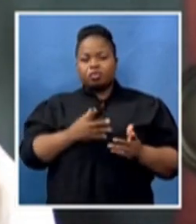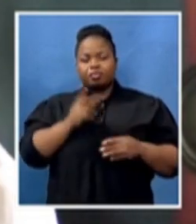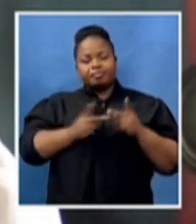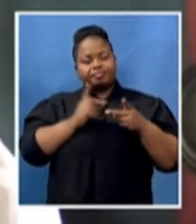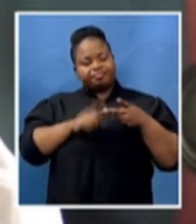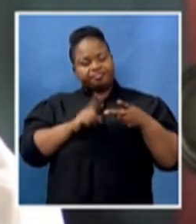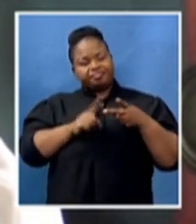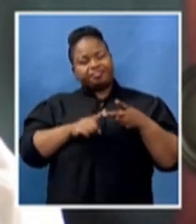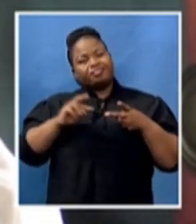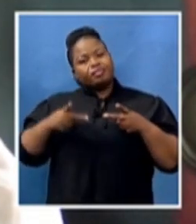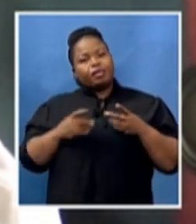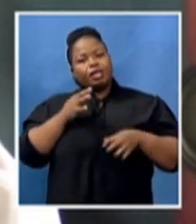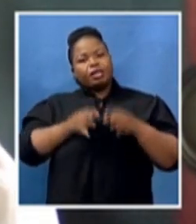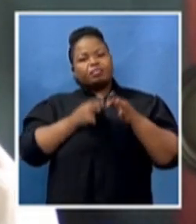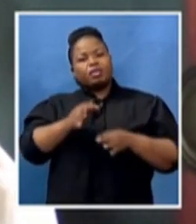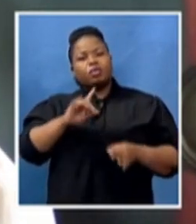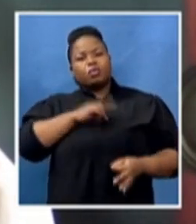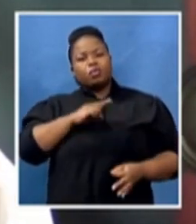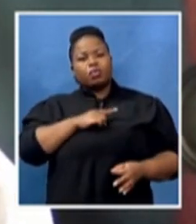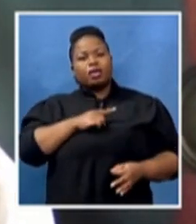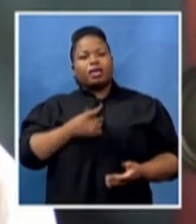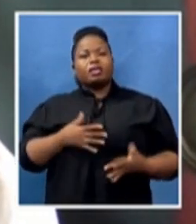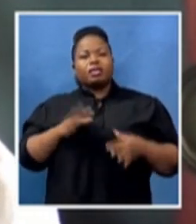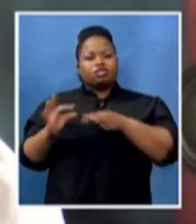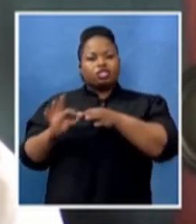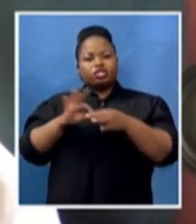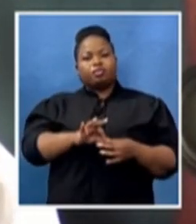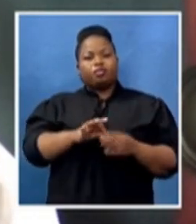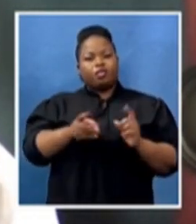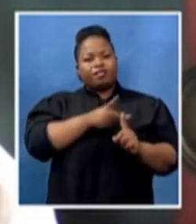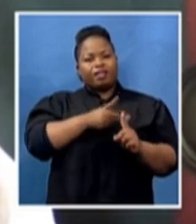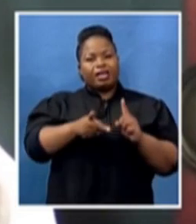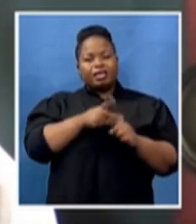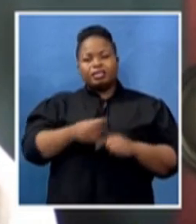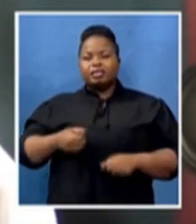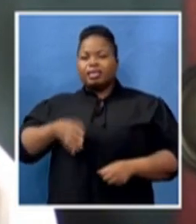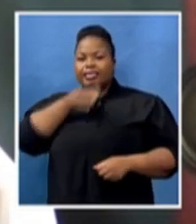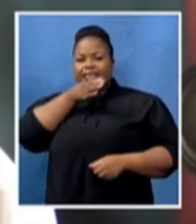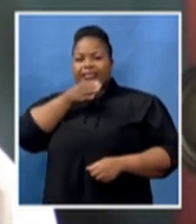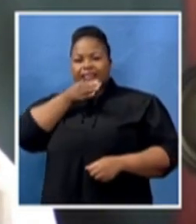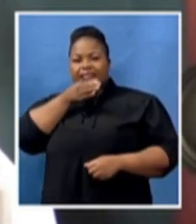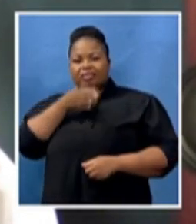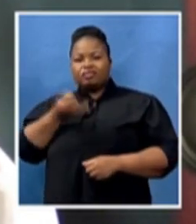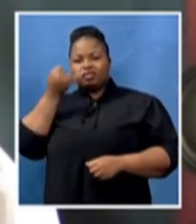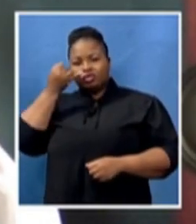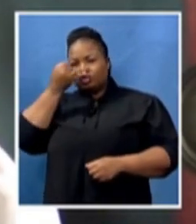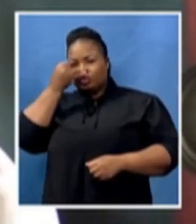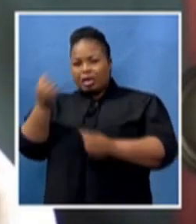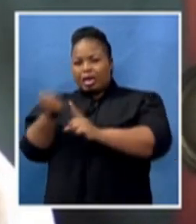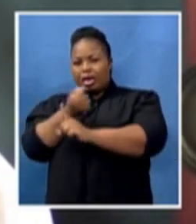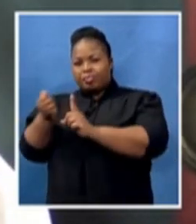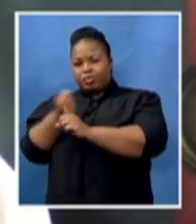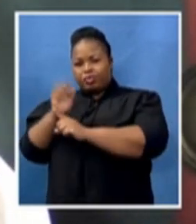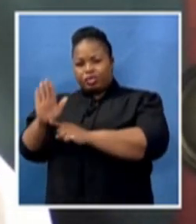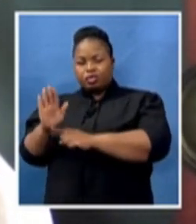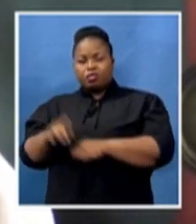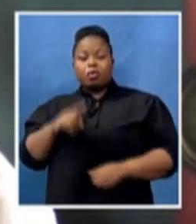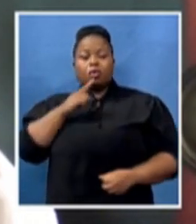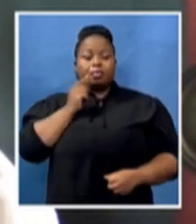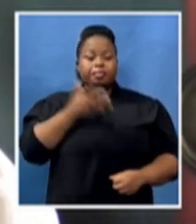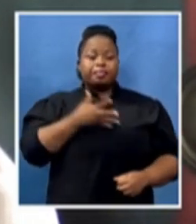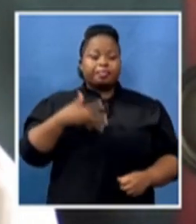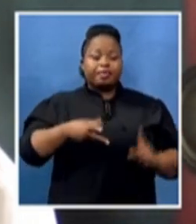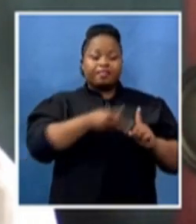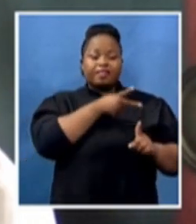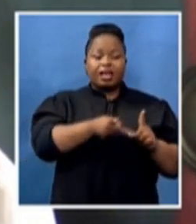relationship between violence and substance abuse. The association between gender-based violence and substance abuse in South Africa is well